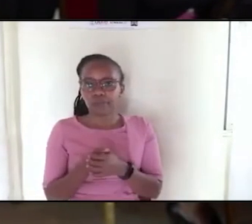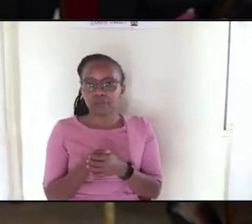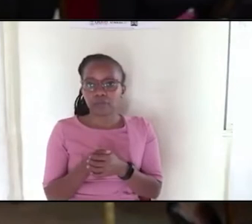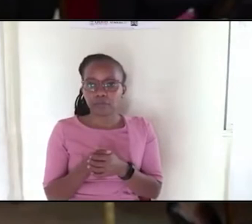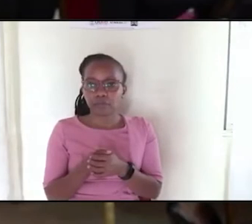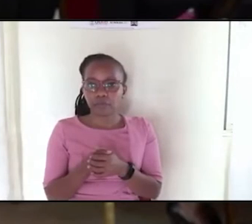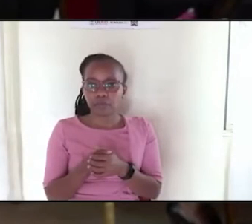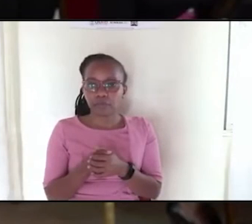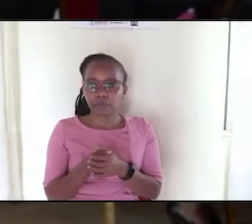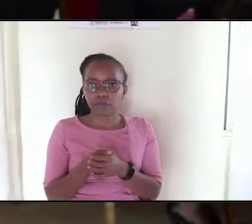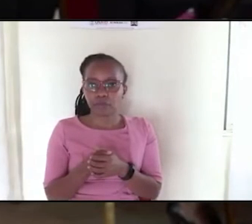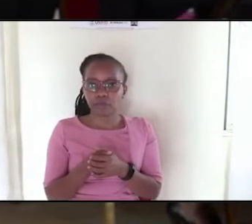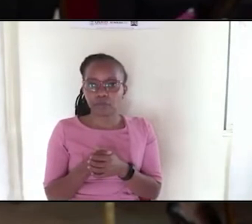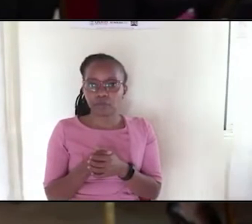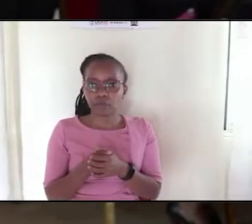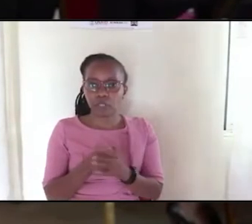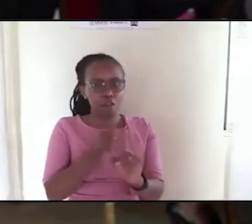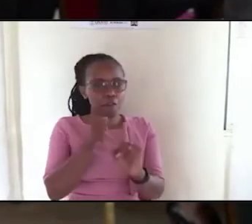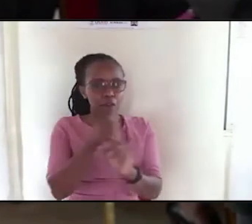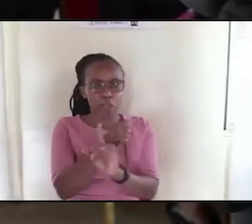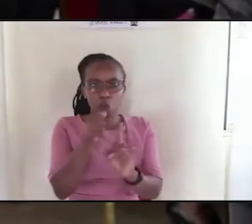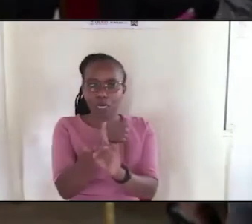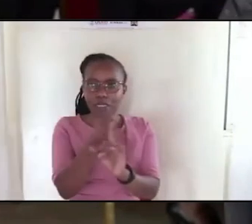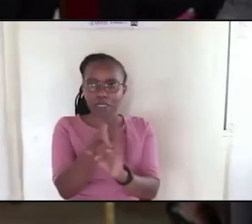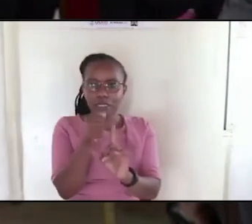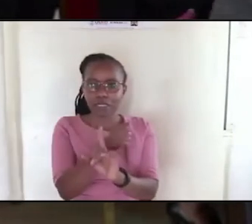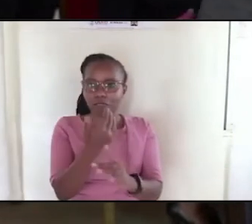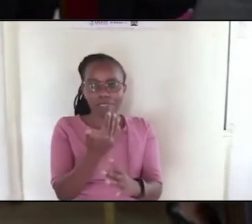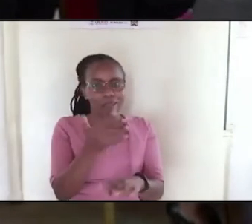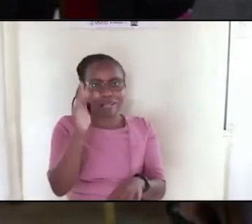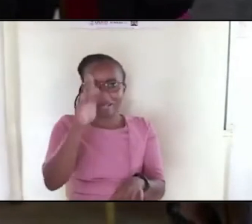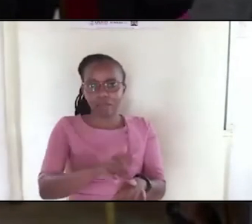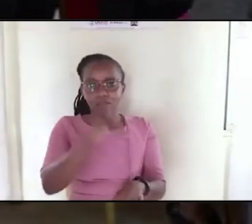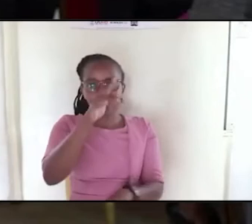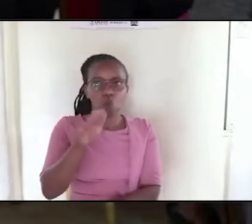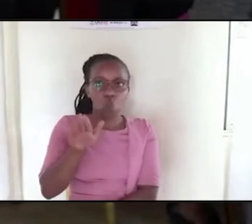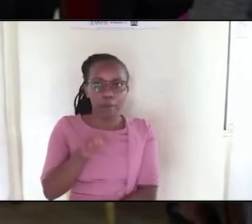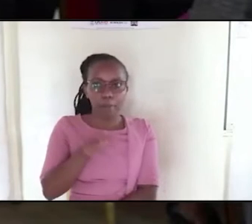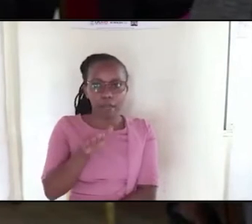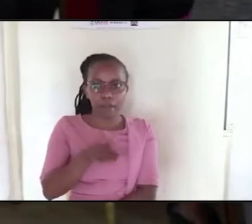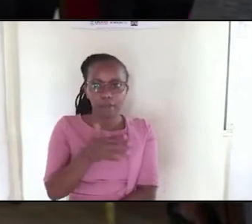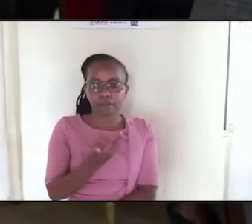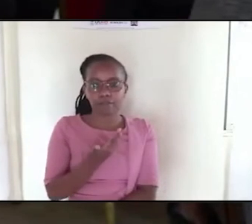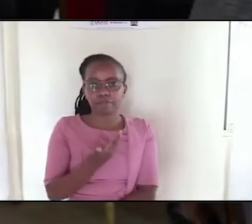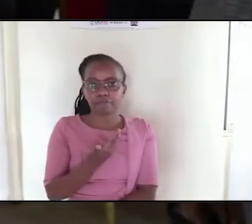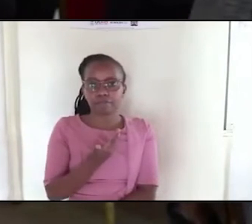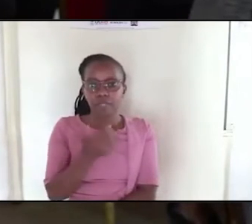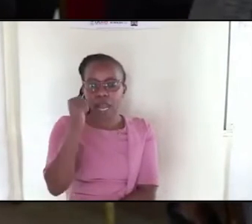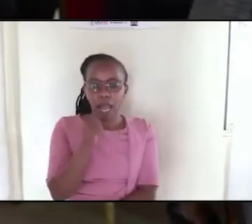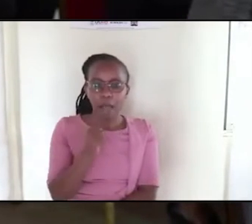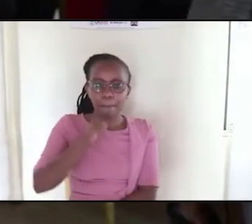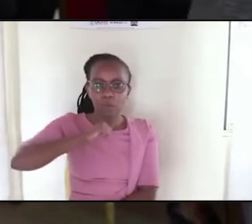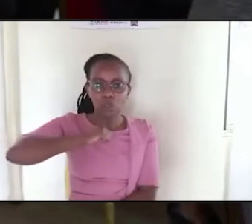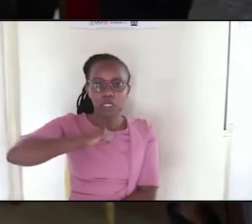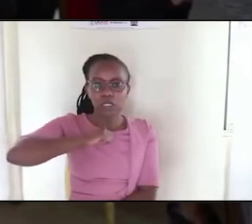the worst form of violence that a woman would ever experience, you know, abusing the